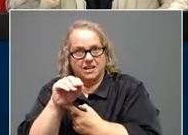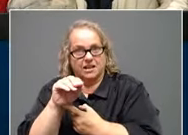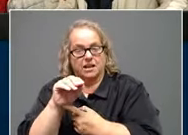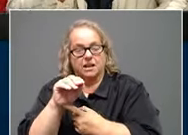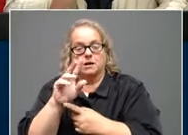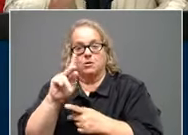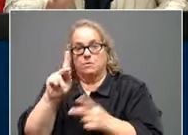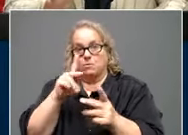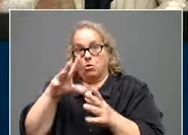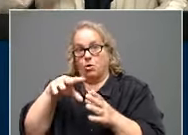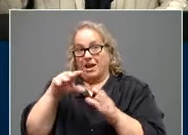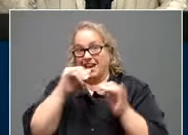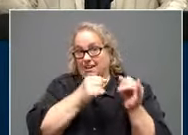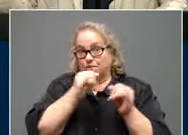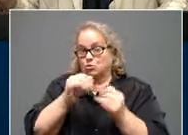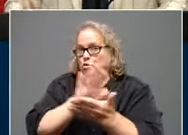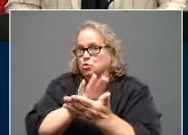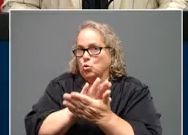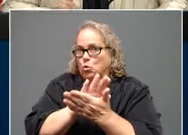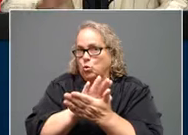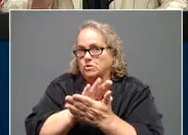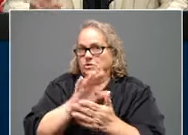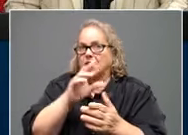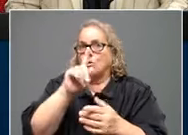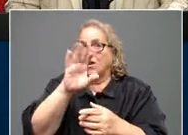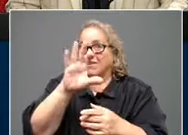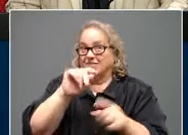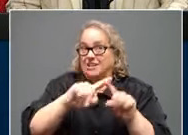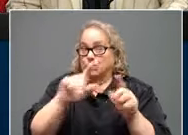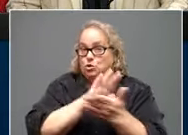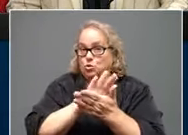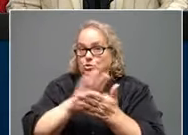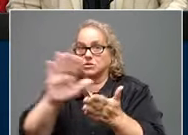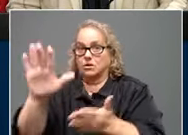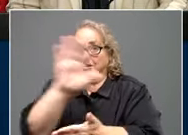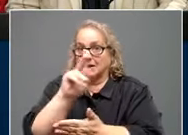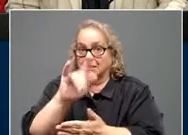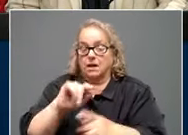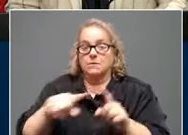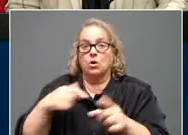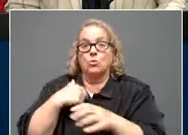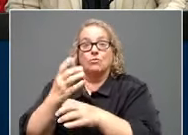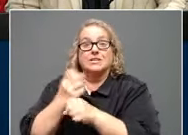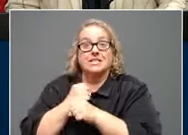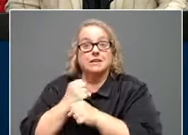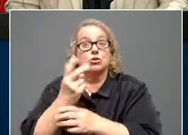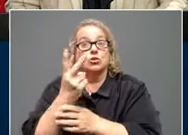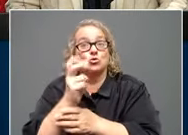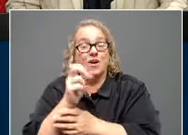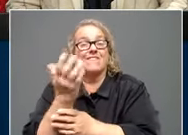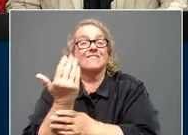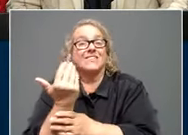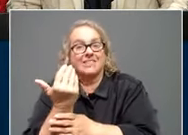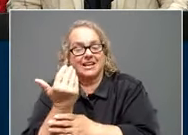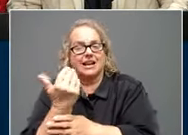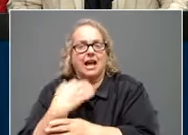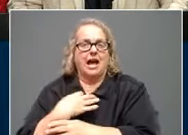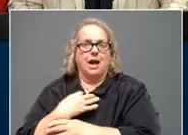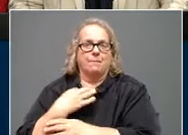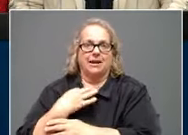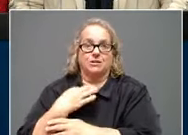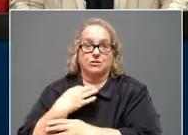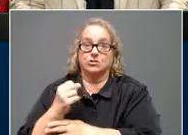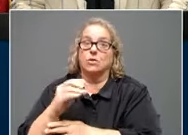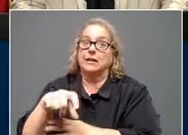150 individual schools throughout Kentucky, but we received 215 applications. So the need is